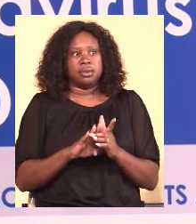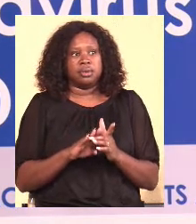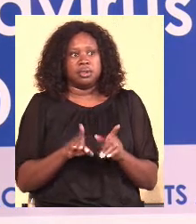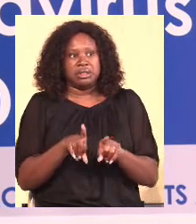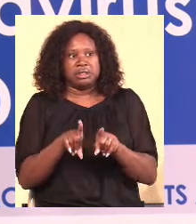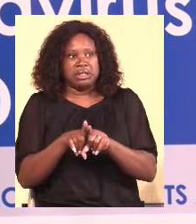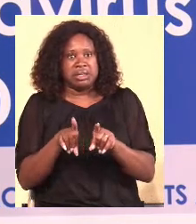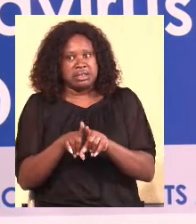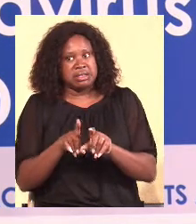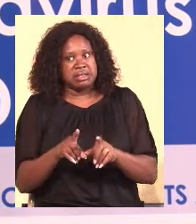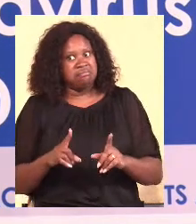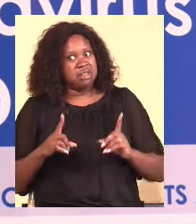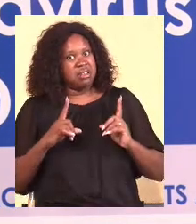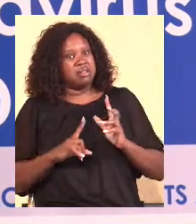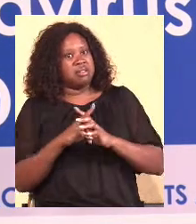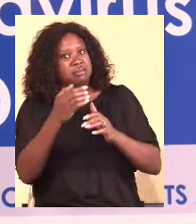similar